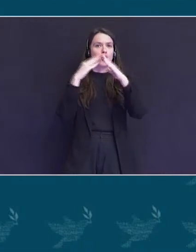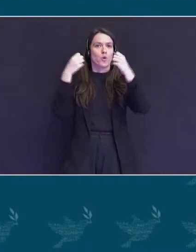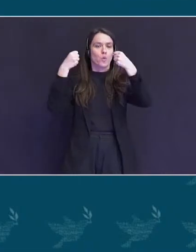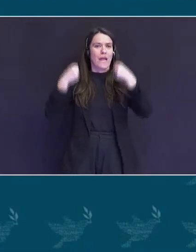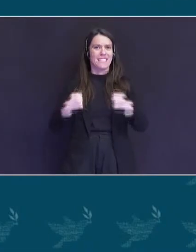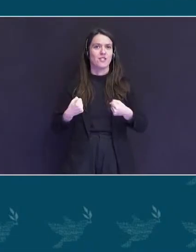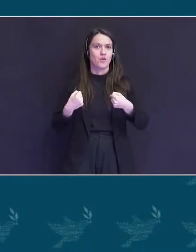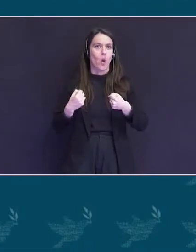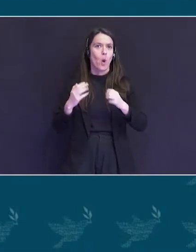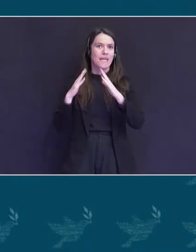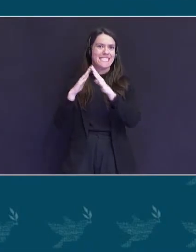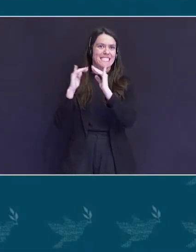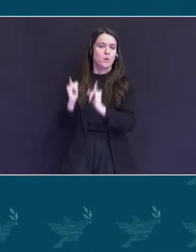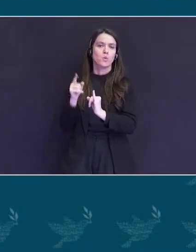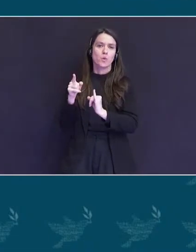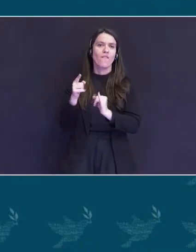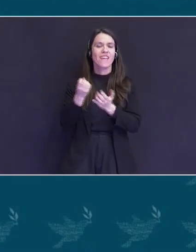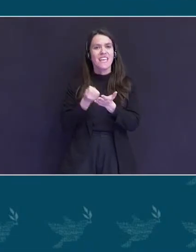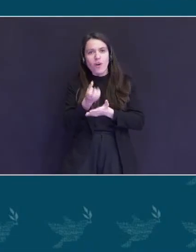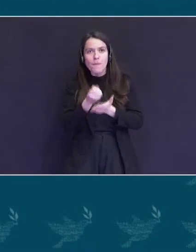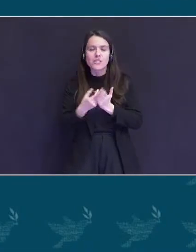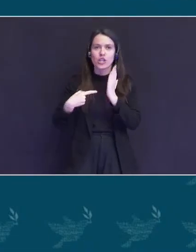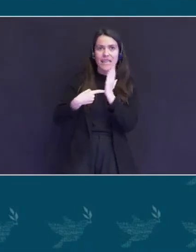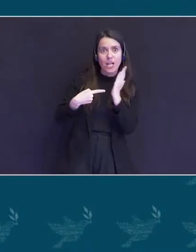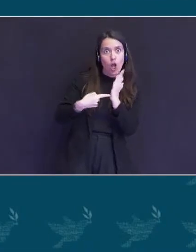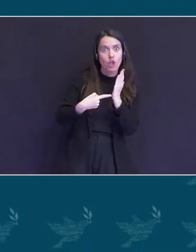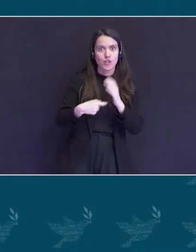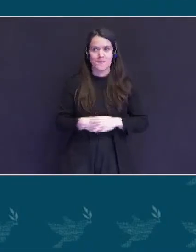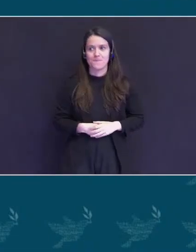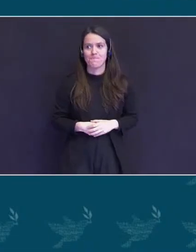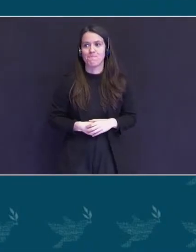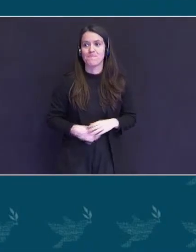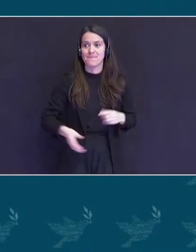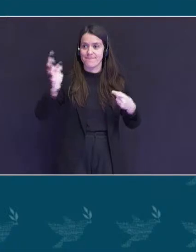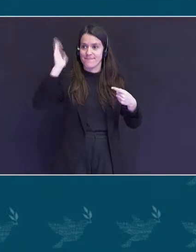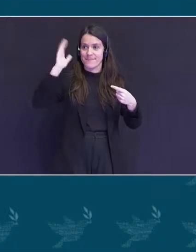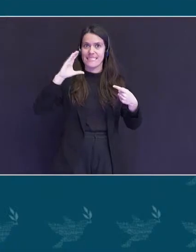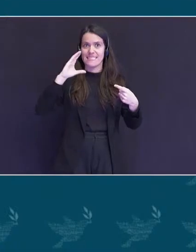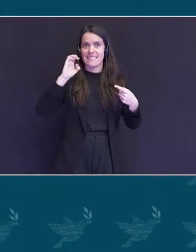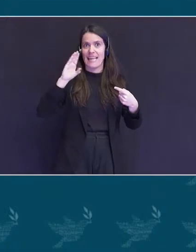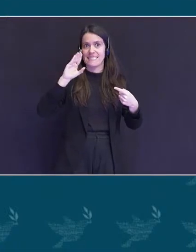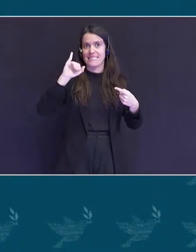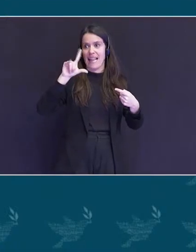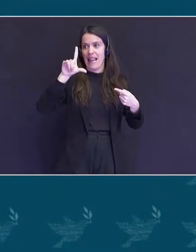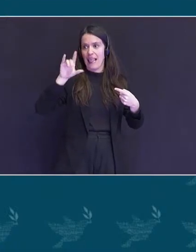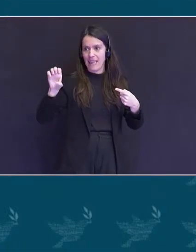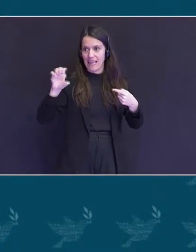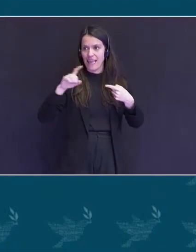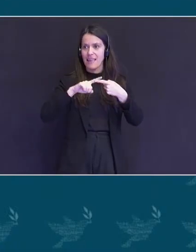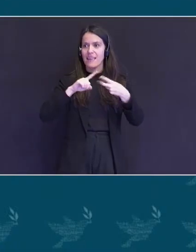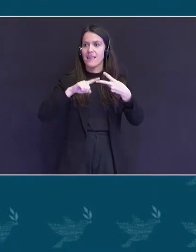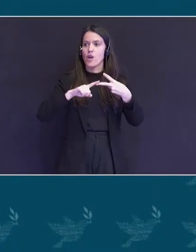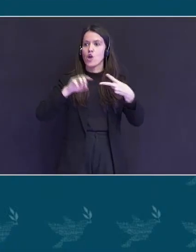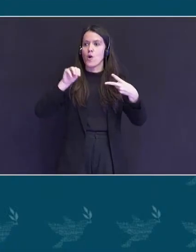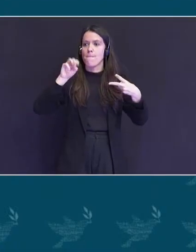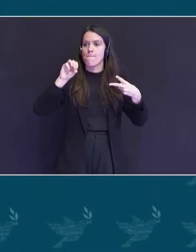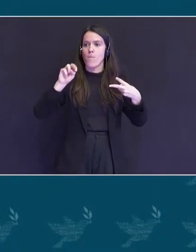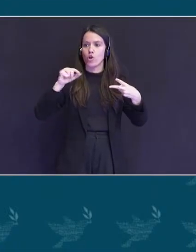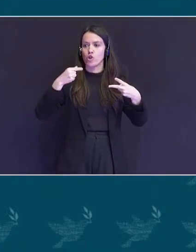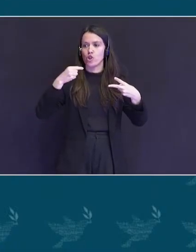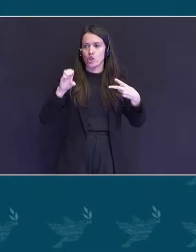in Education. And our speakers, Cecile Eftedal, Monge